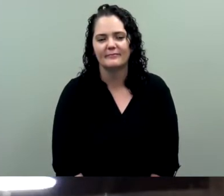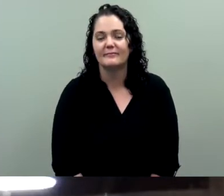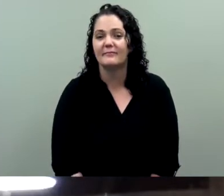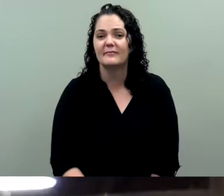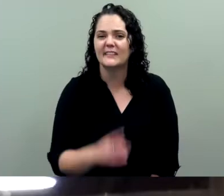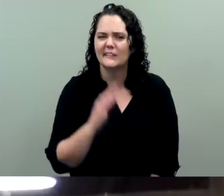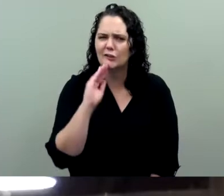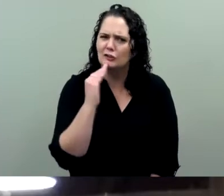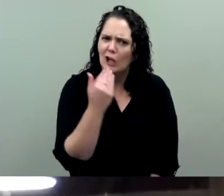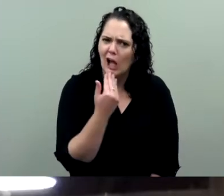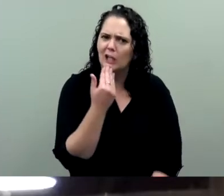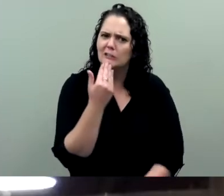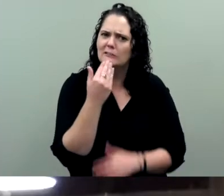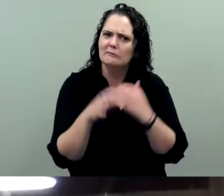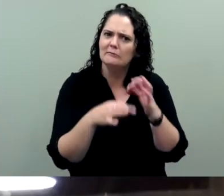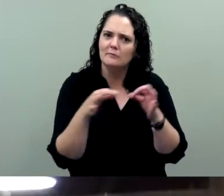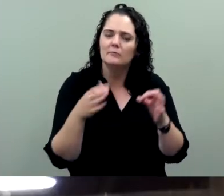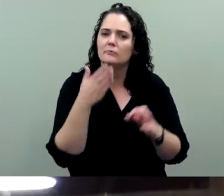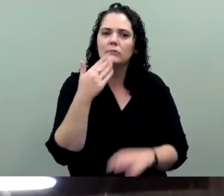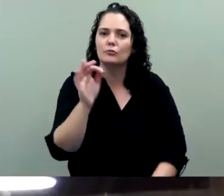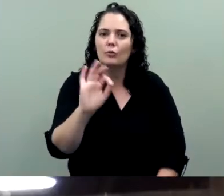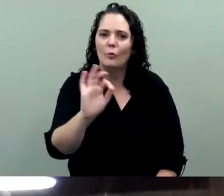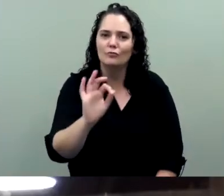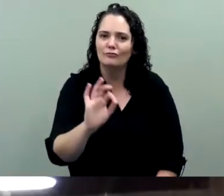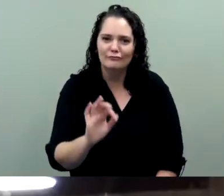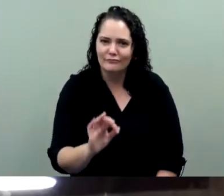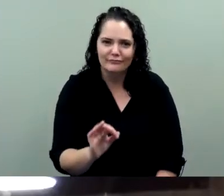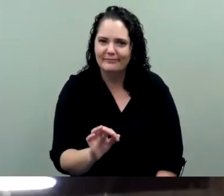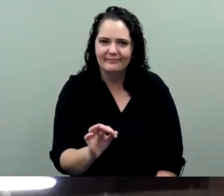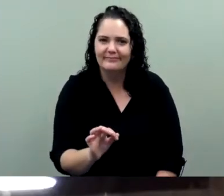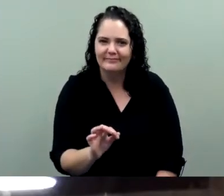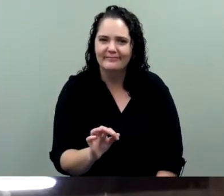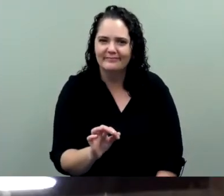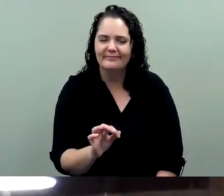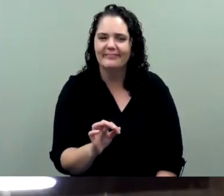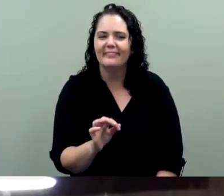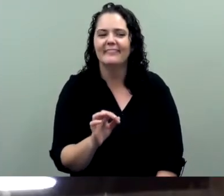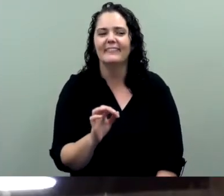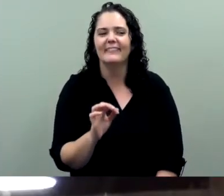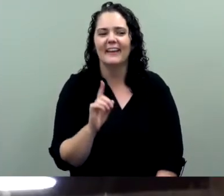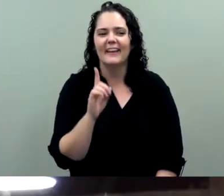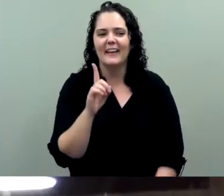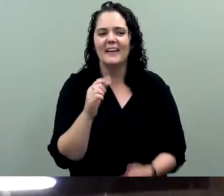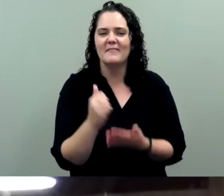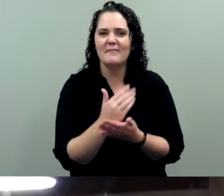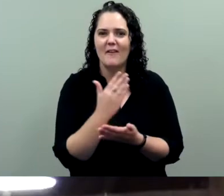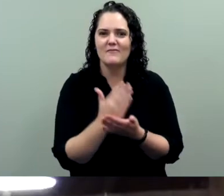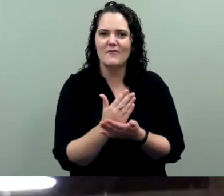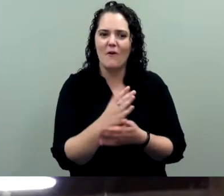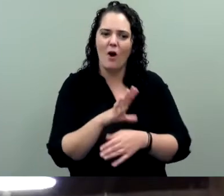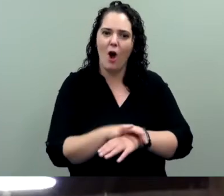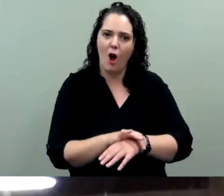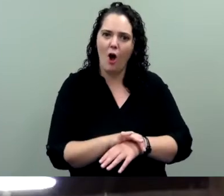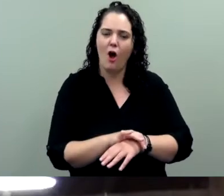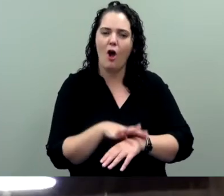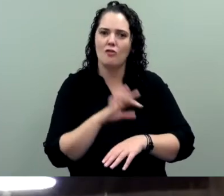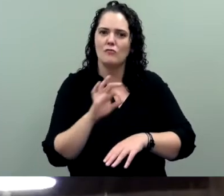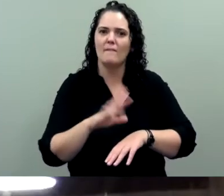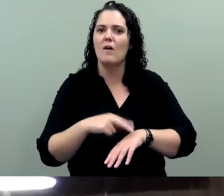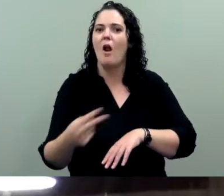too tight. Please don't cut off your circulation. Just make sure that you've got it on there so it won't fall off while you're